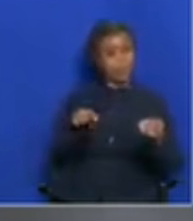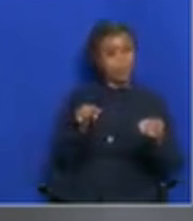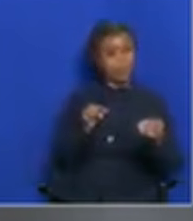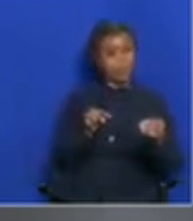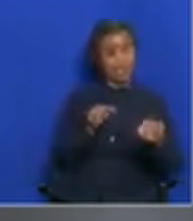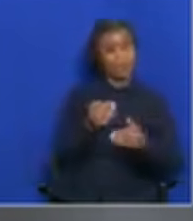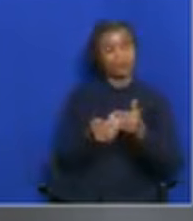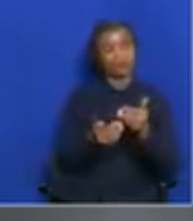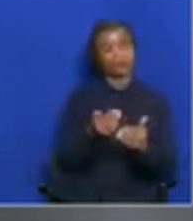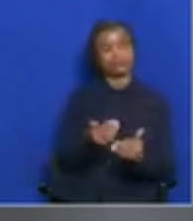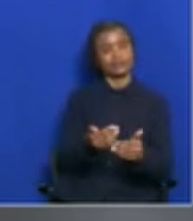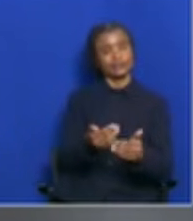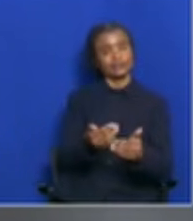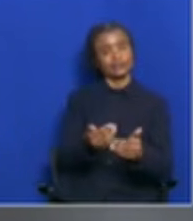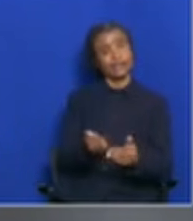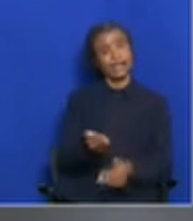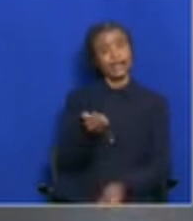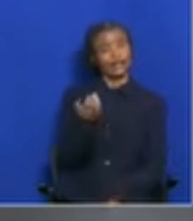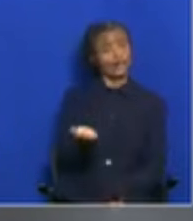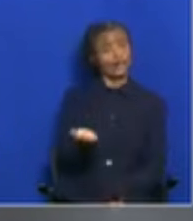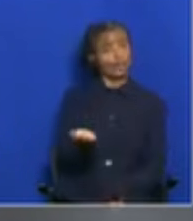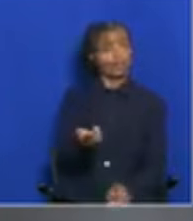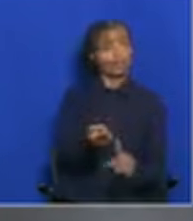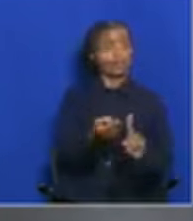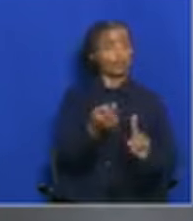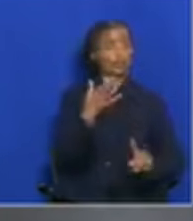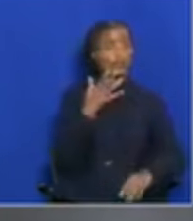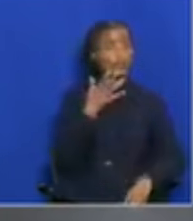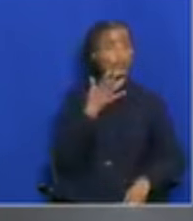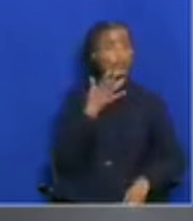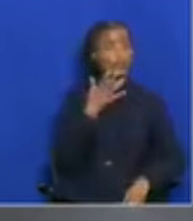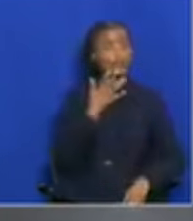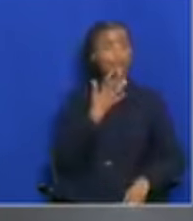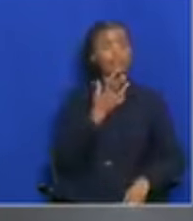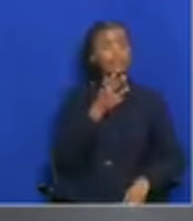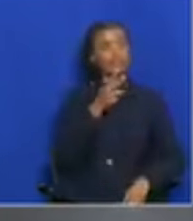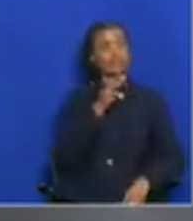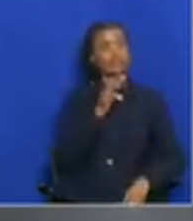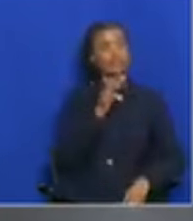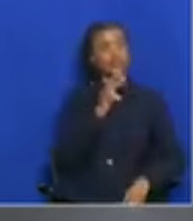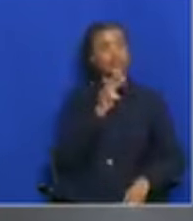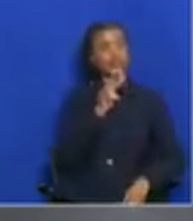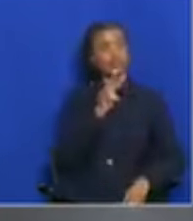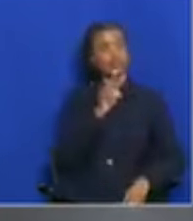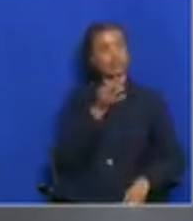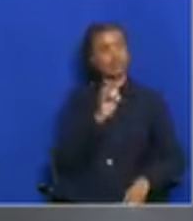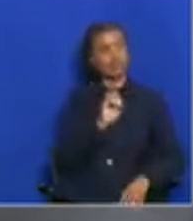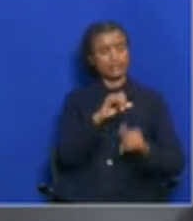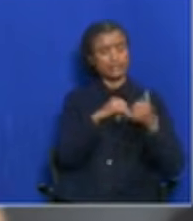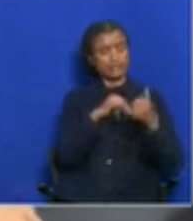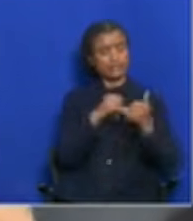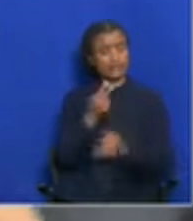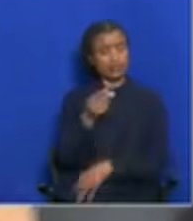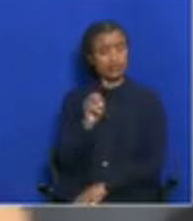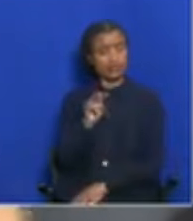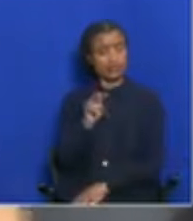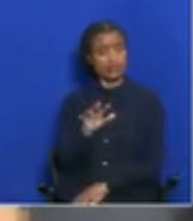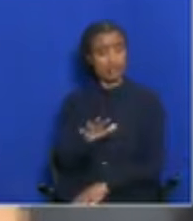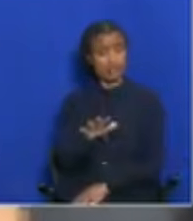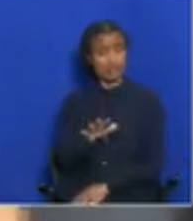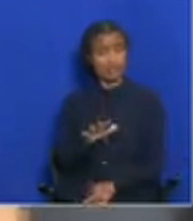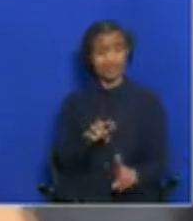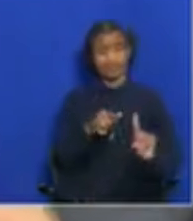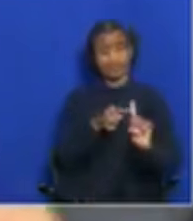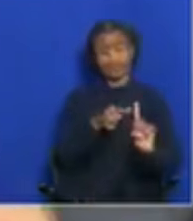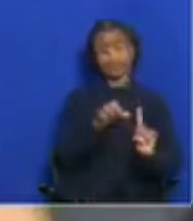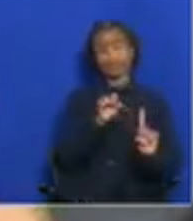September 2025. Correct. Now, his evidence, insofar as we know that you were